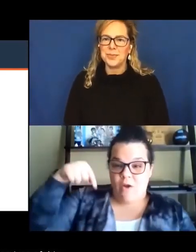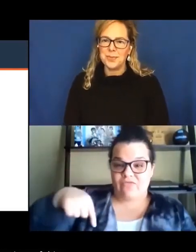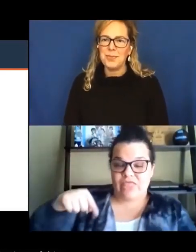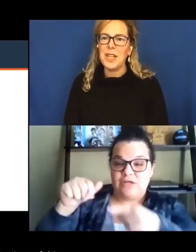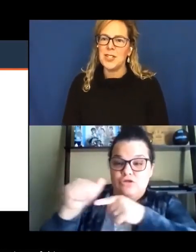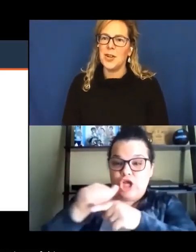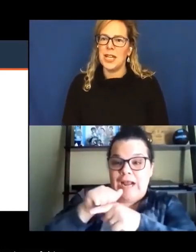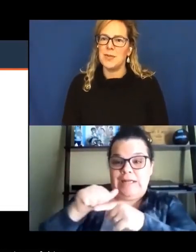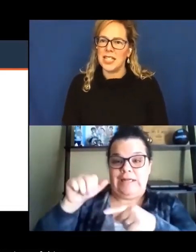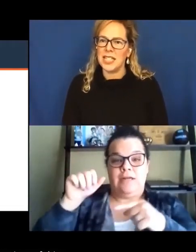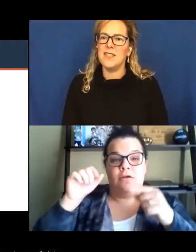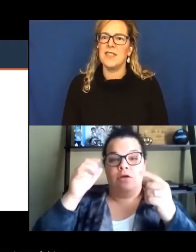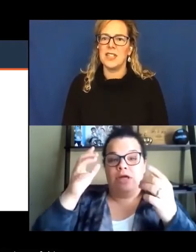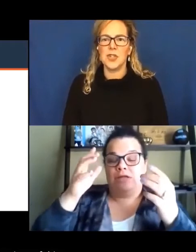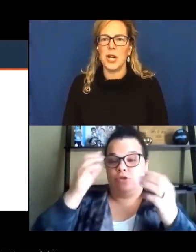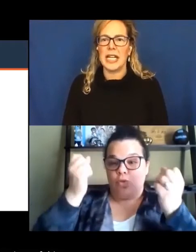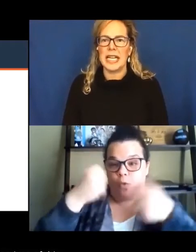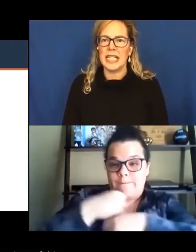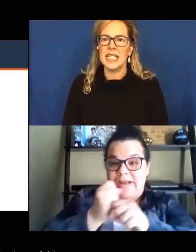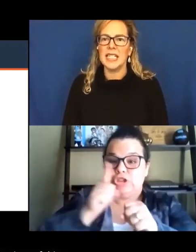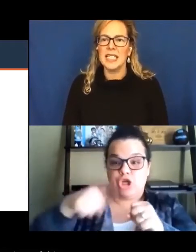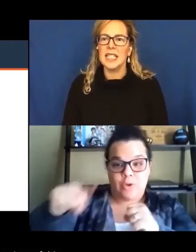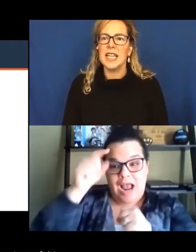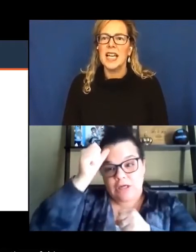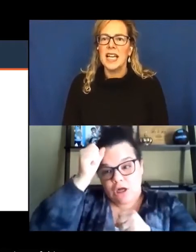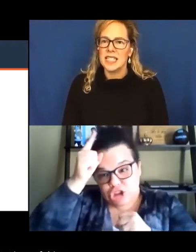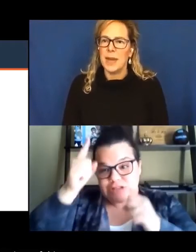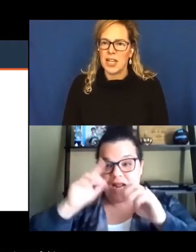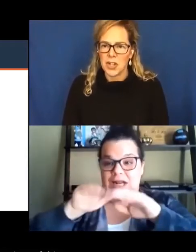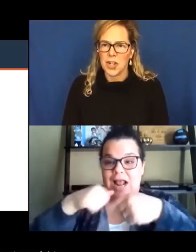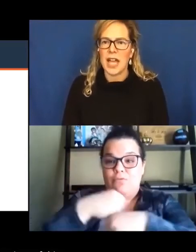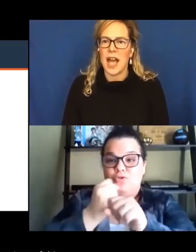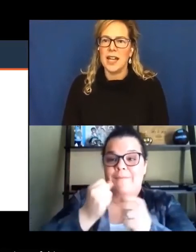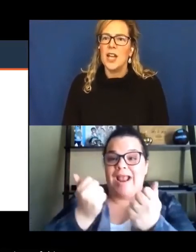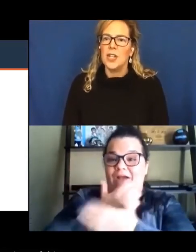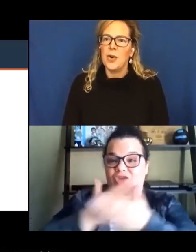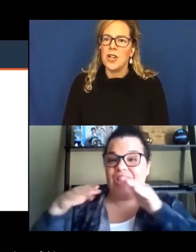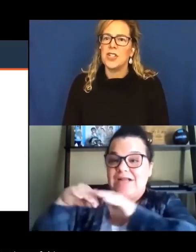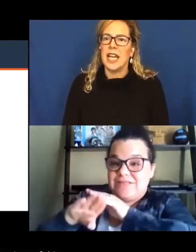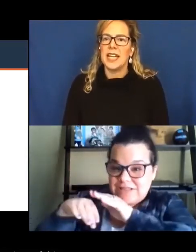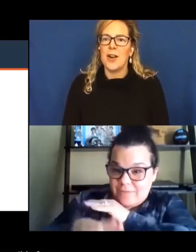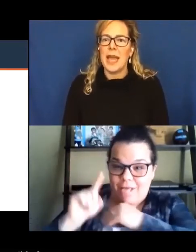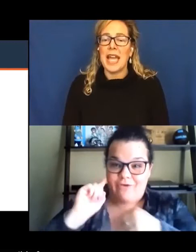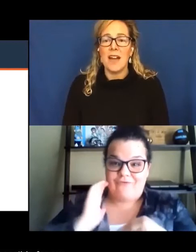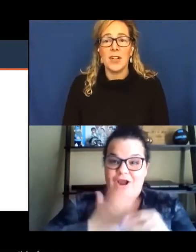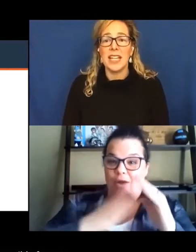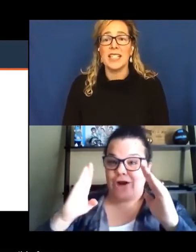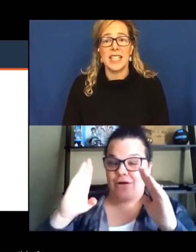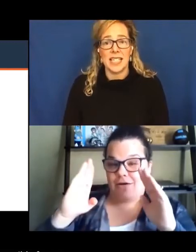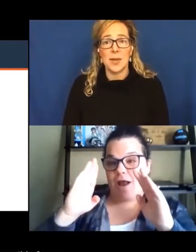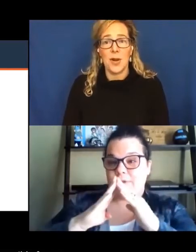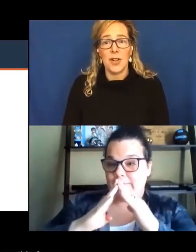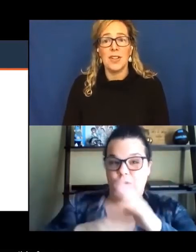Hello. So the objectives of this training is to make sure that you understand how to make